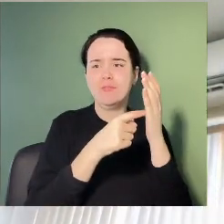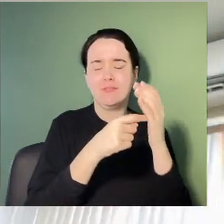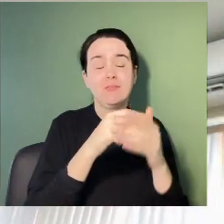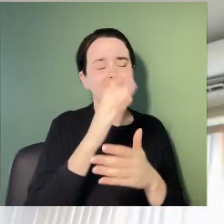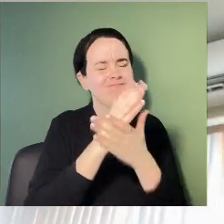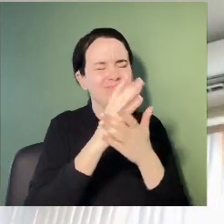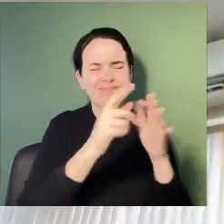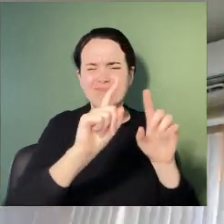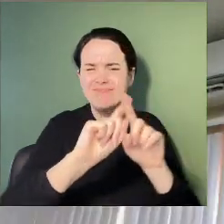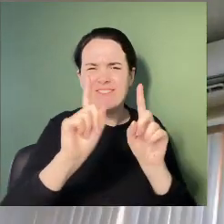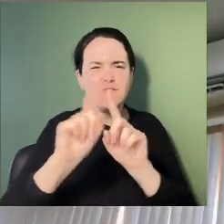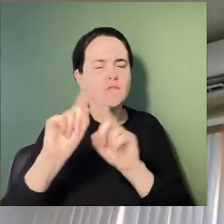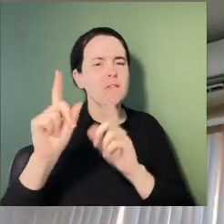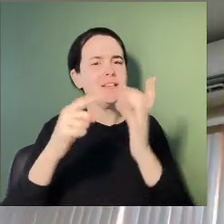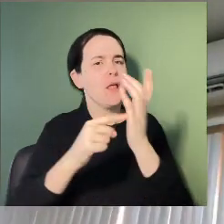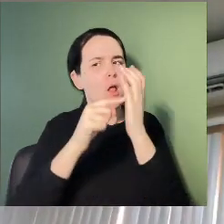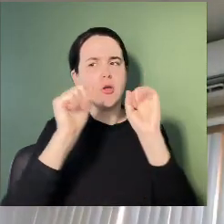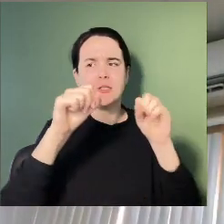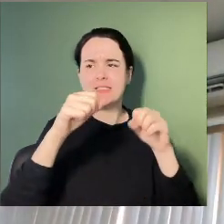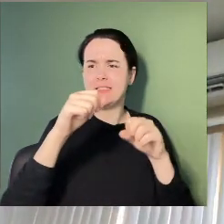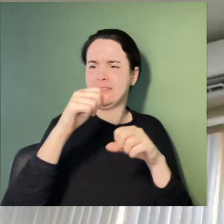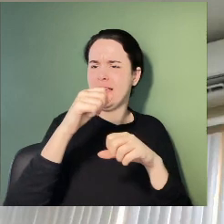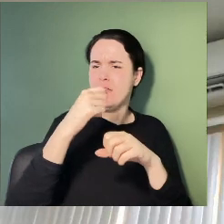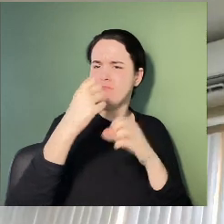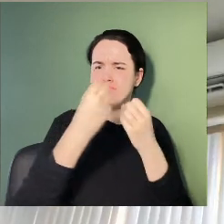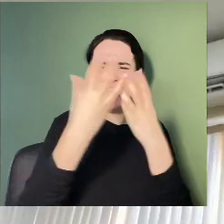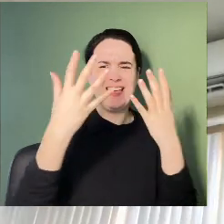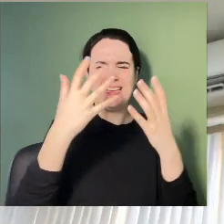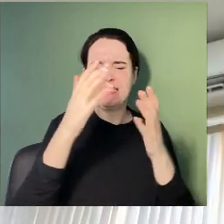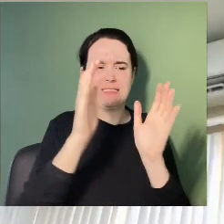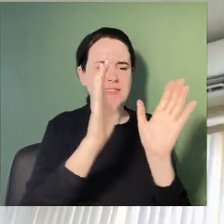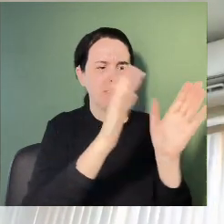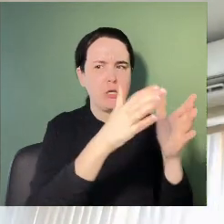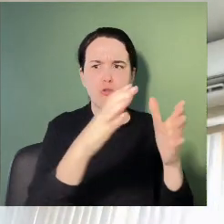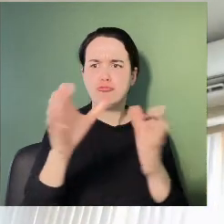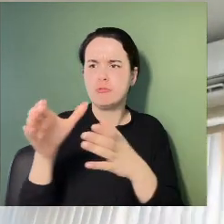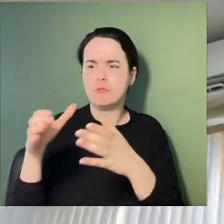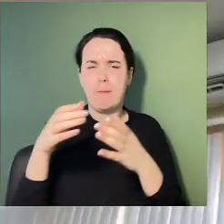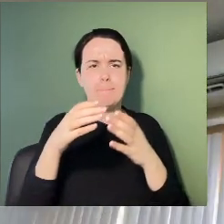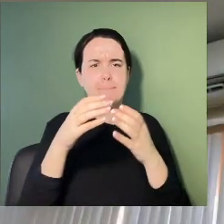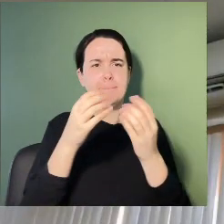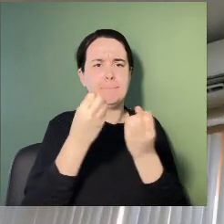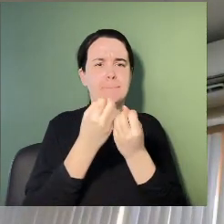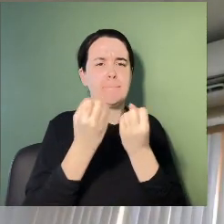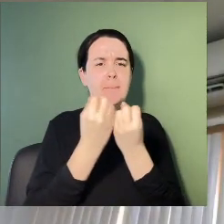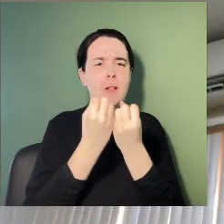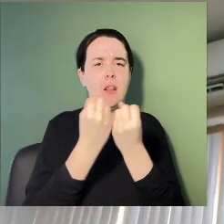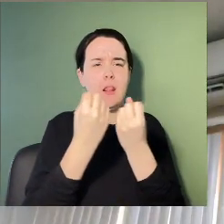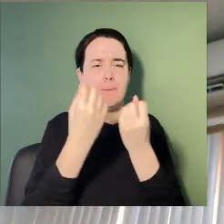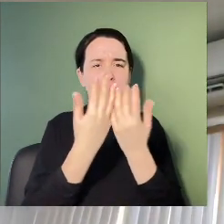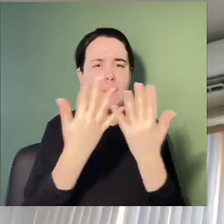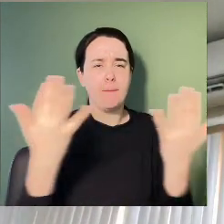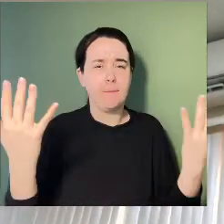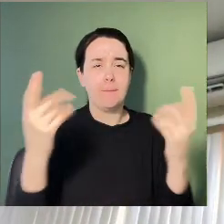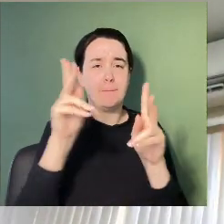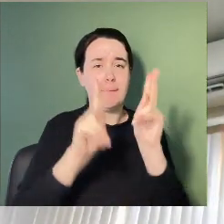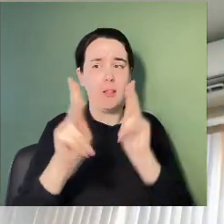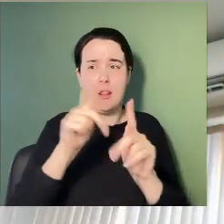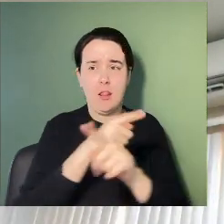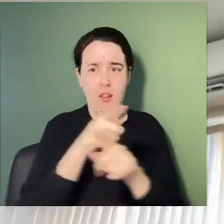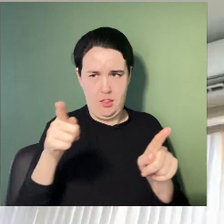There are different technological tools, but there are still a section of the population which might